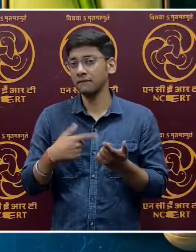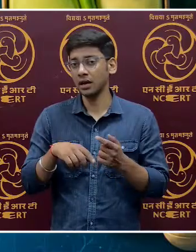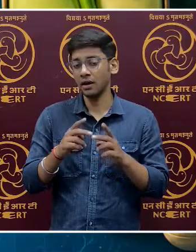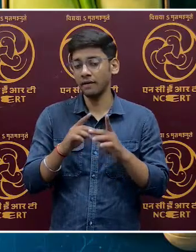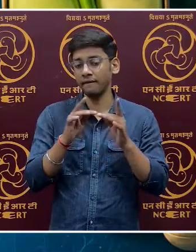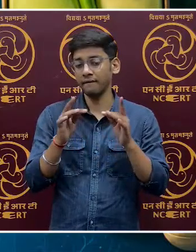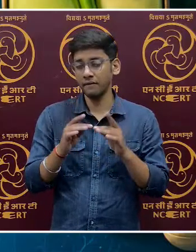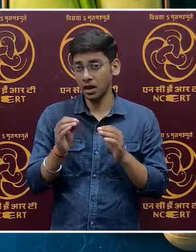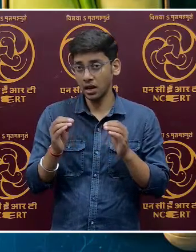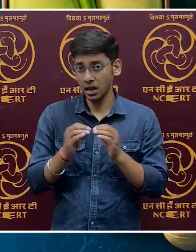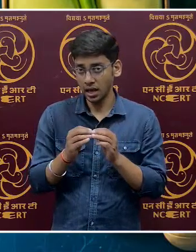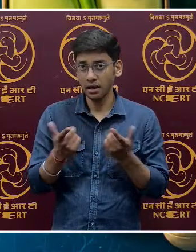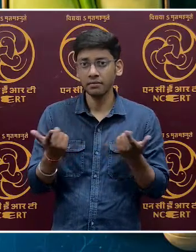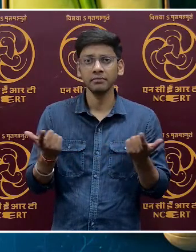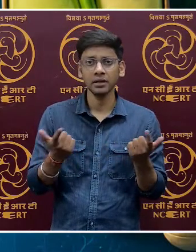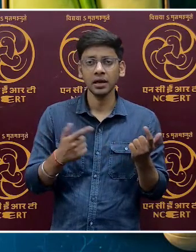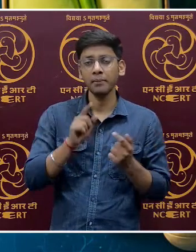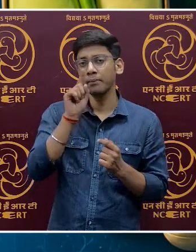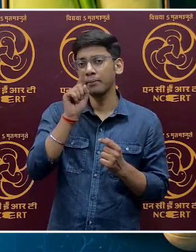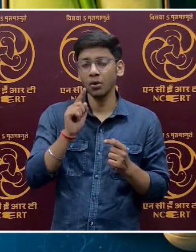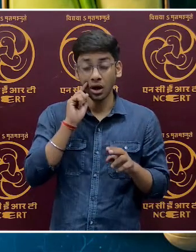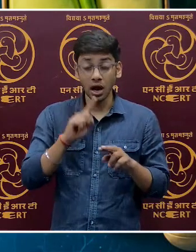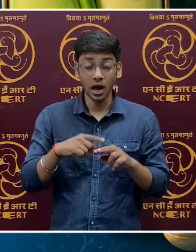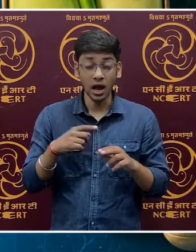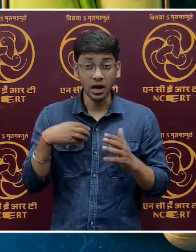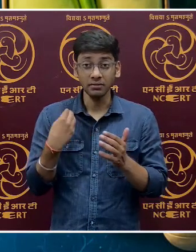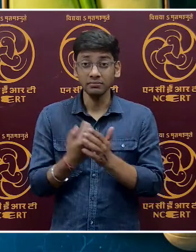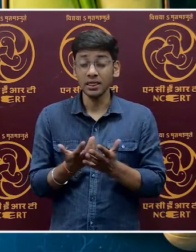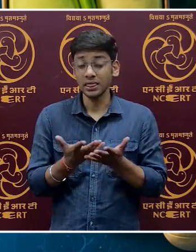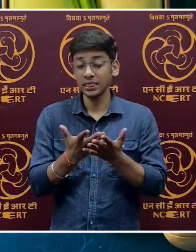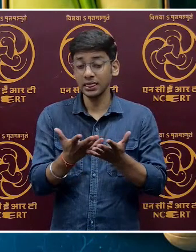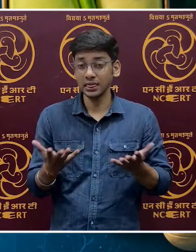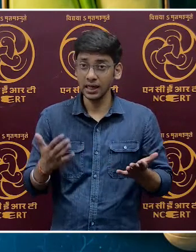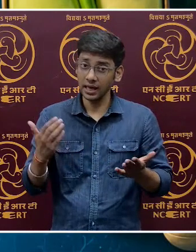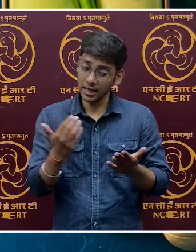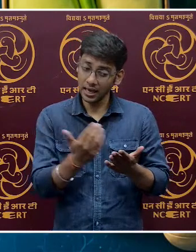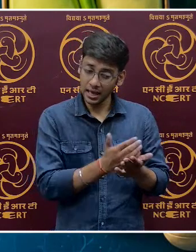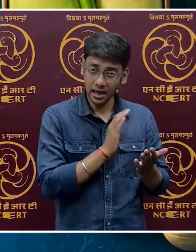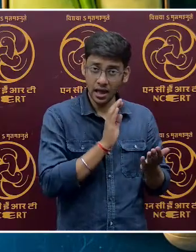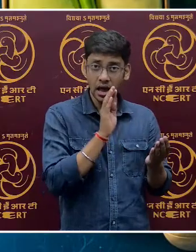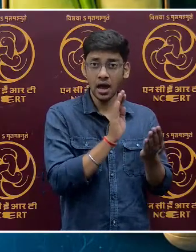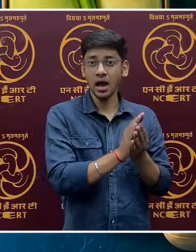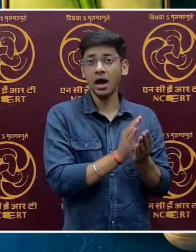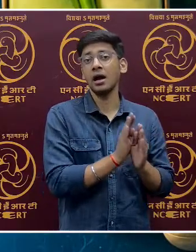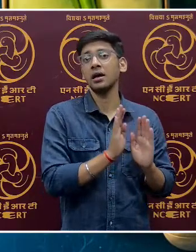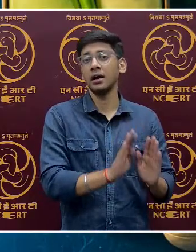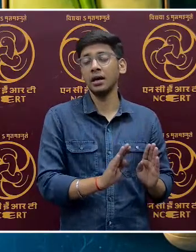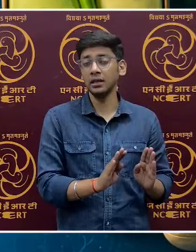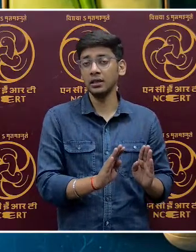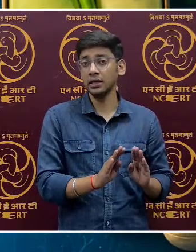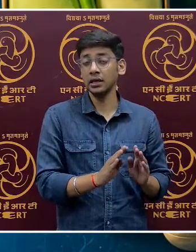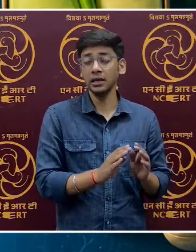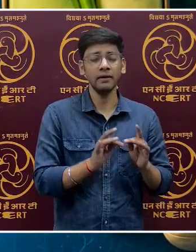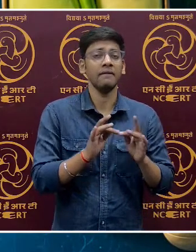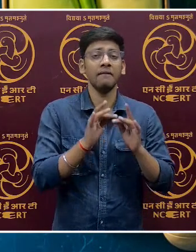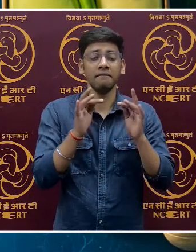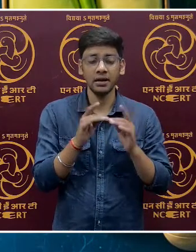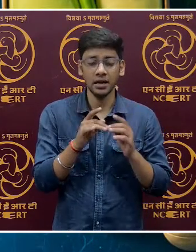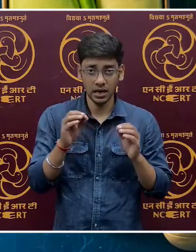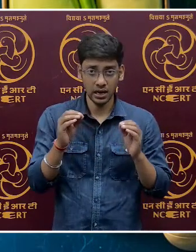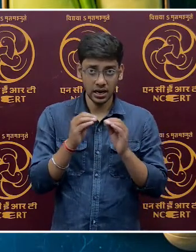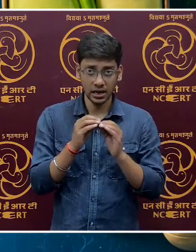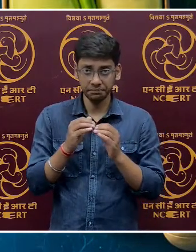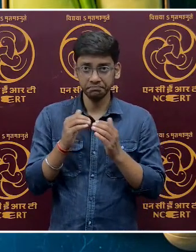lab simulation is that we are going to get the material required over here as in relation with the virtual lab. So over